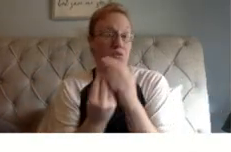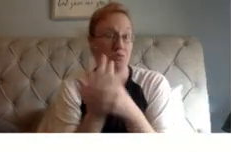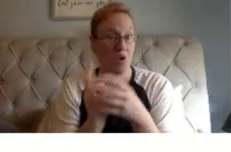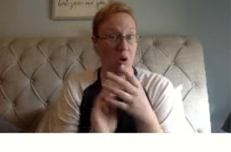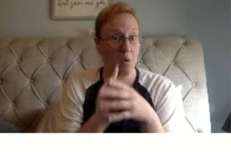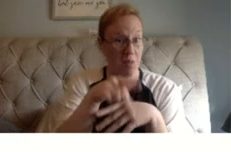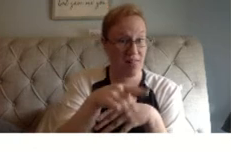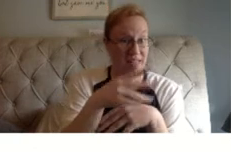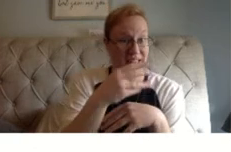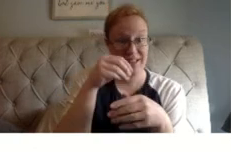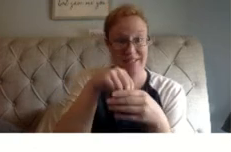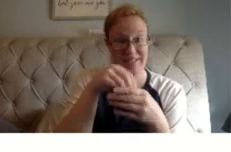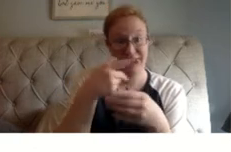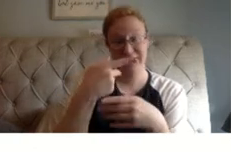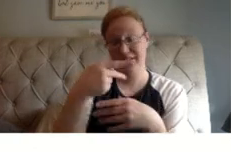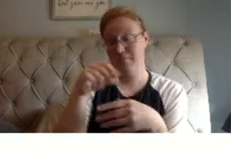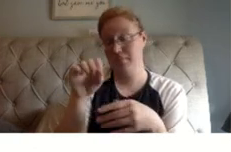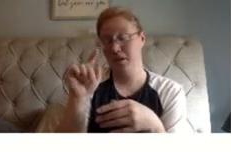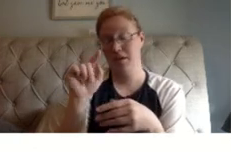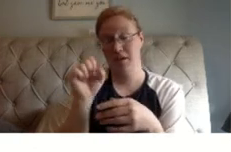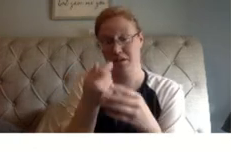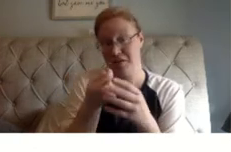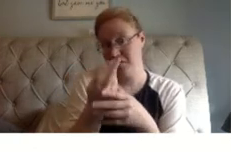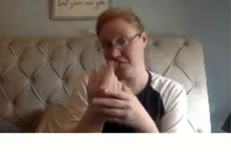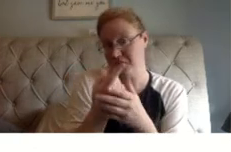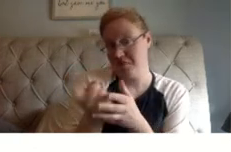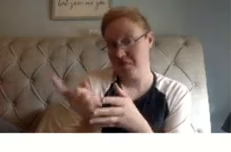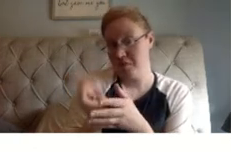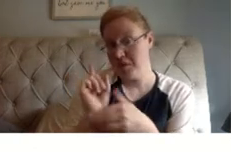plants in pots just a few weeks ago?